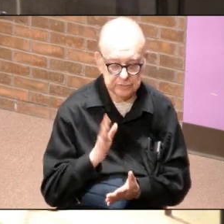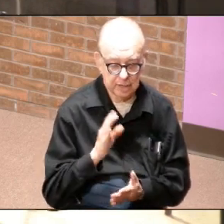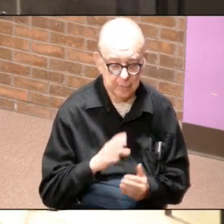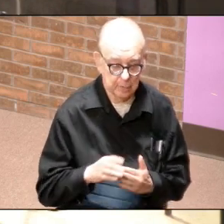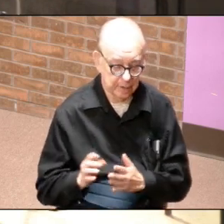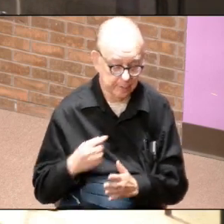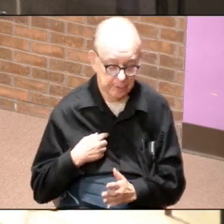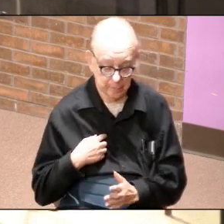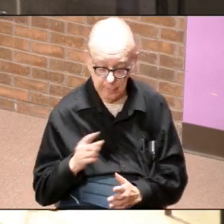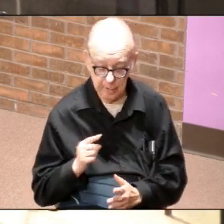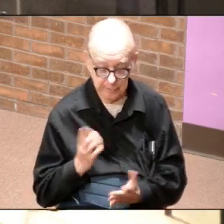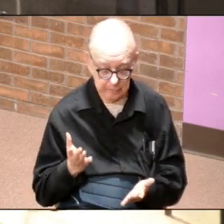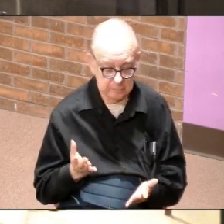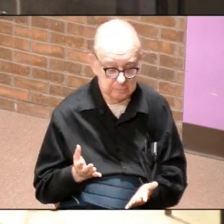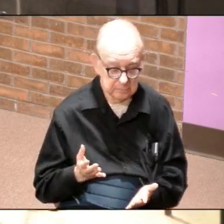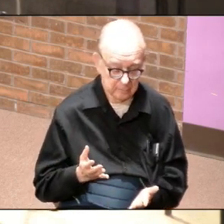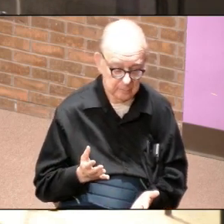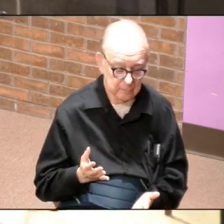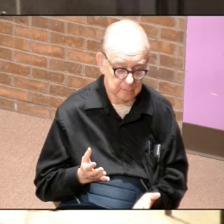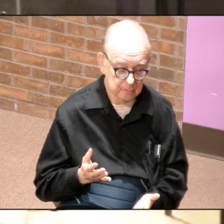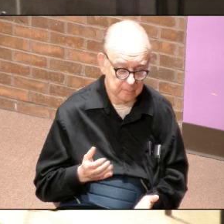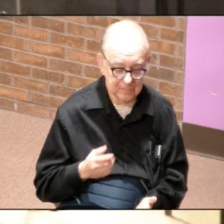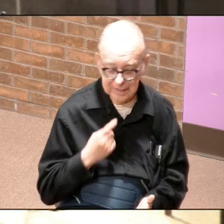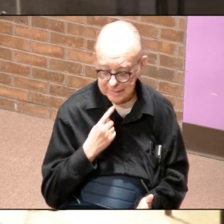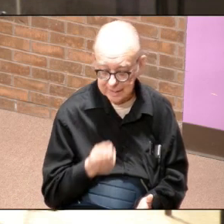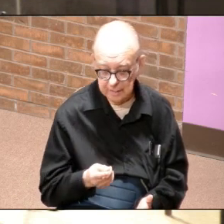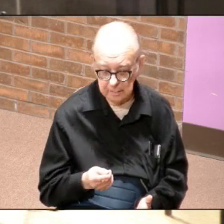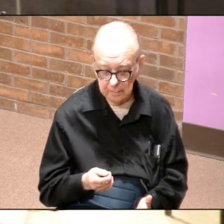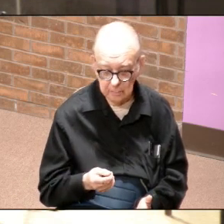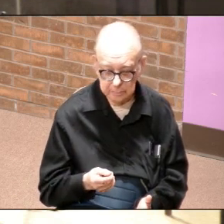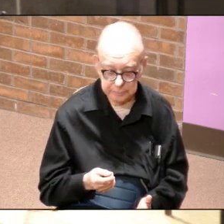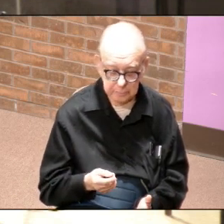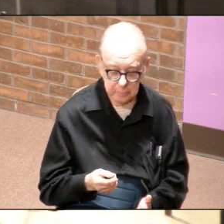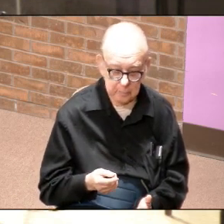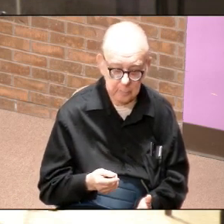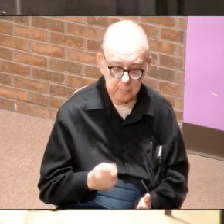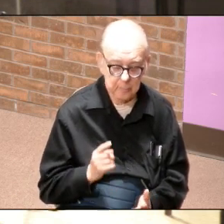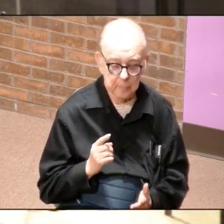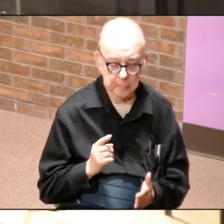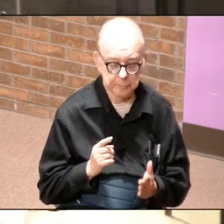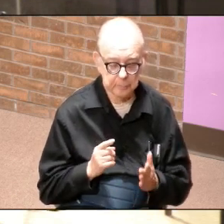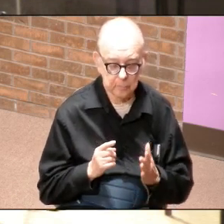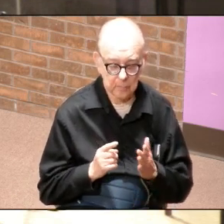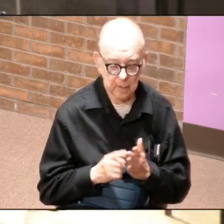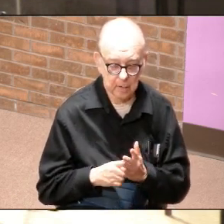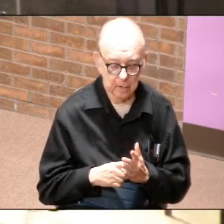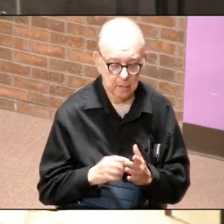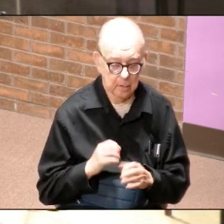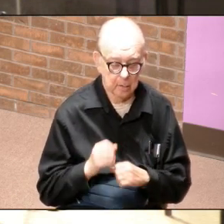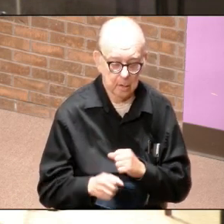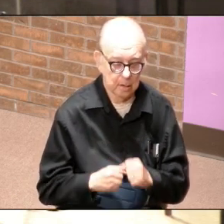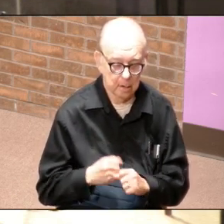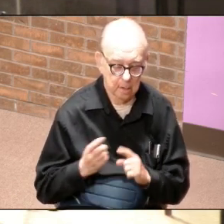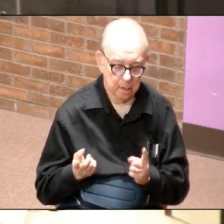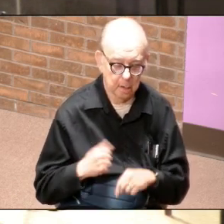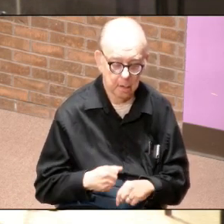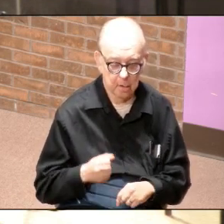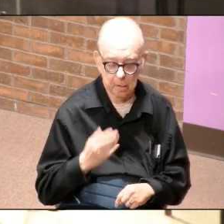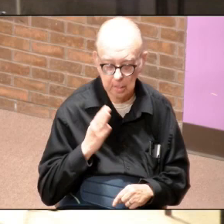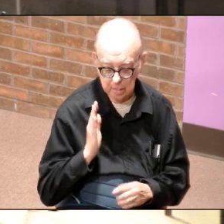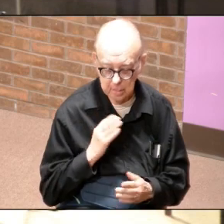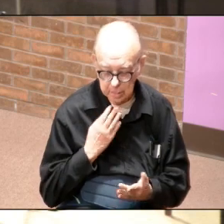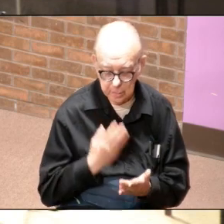go. But look, what did God say? He says, to show for the ages to come God's goodness to